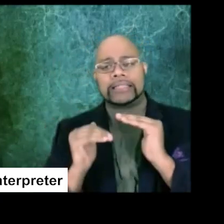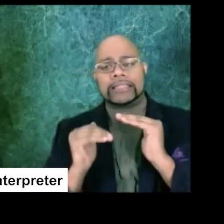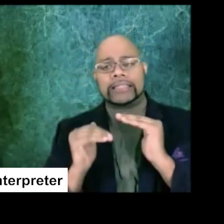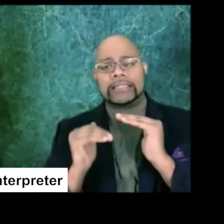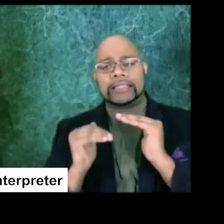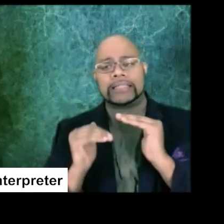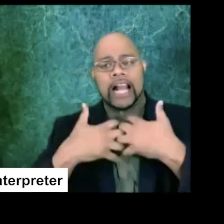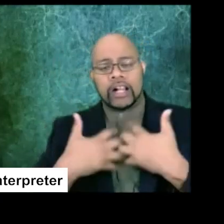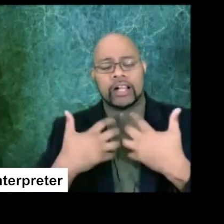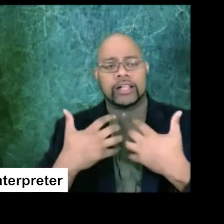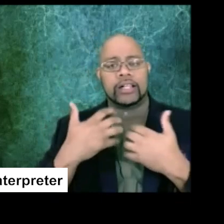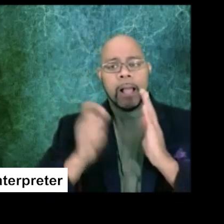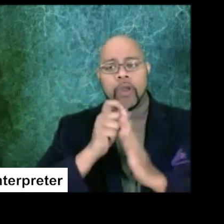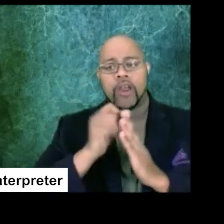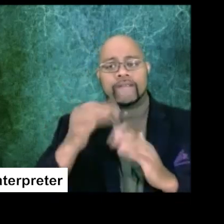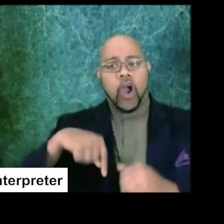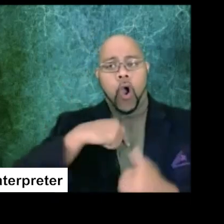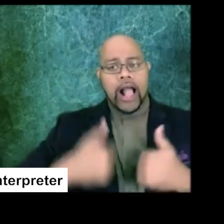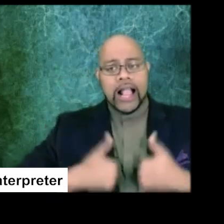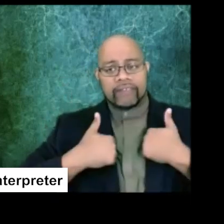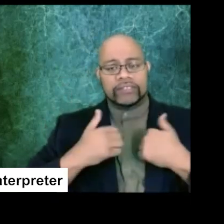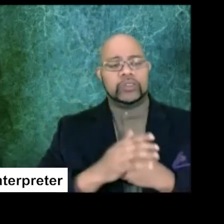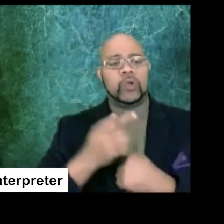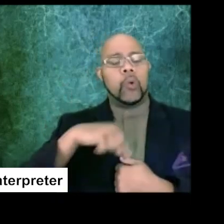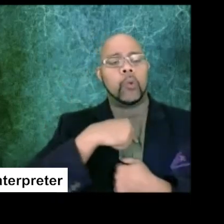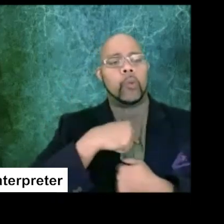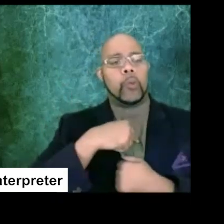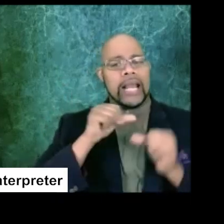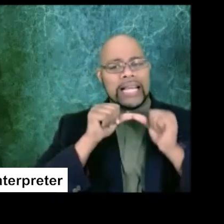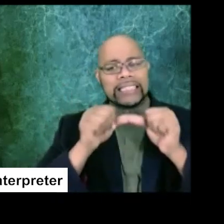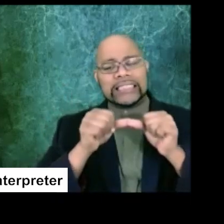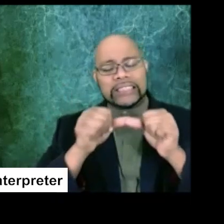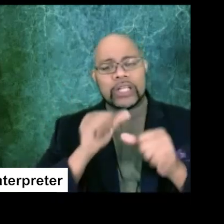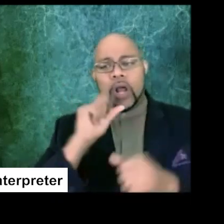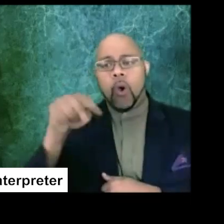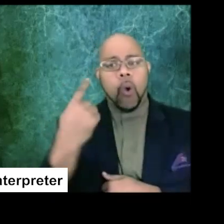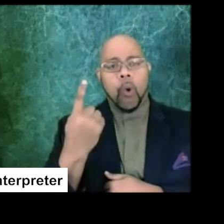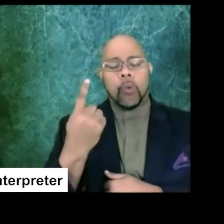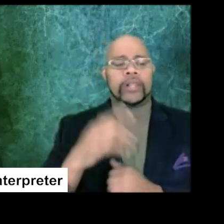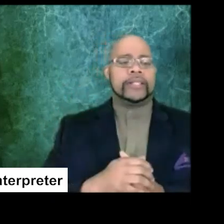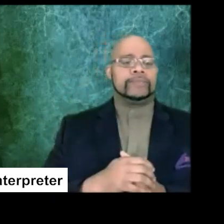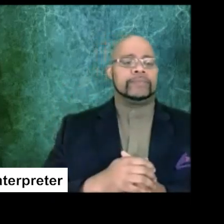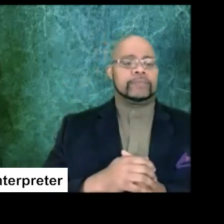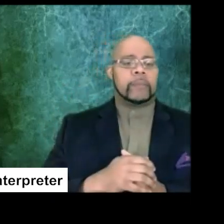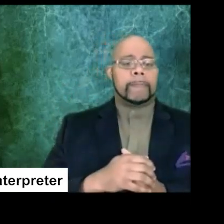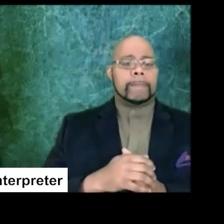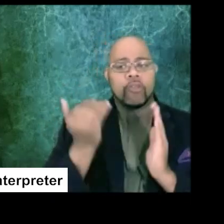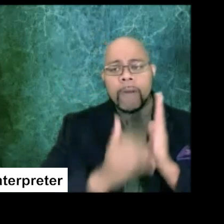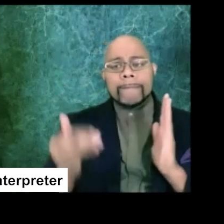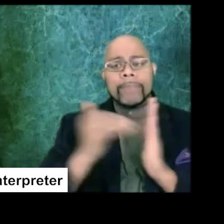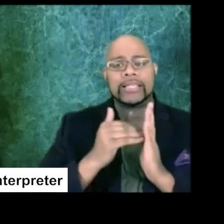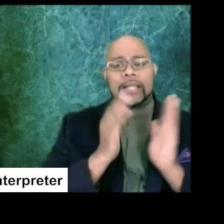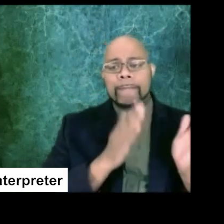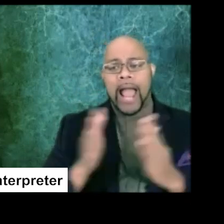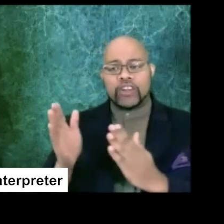mechanical period of our lives, we are continuing not only to repeat the